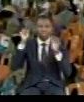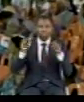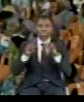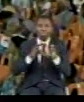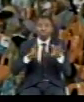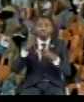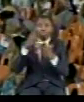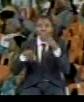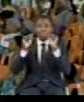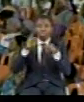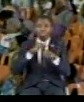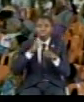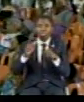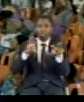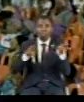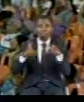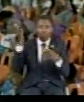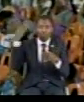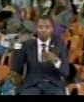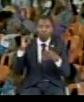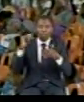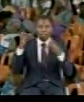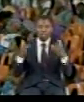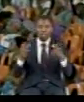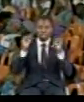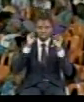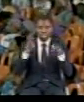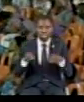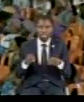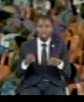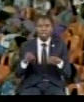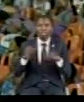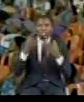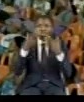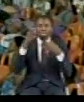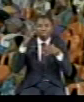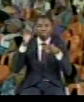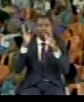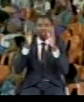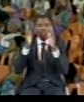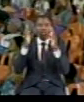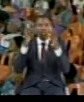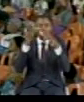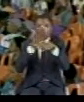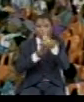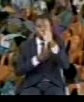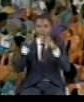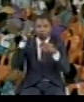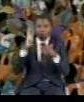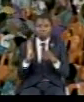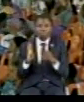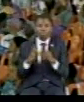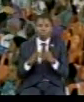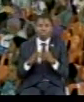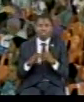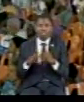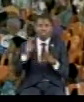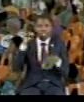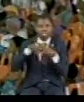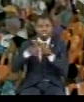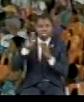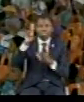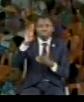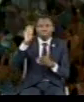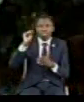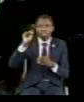able to turn and to bend. Praise the Lord. And again, we have this one coming from Esther in Washington, USA, who has